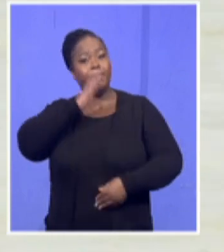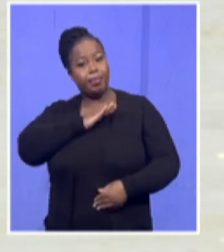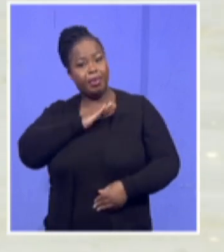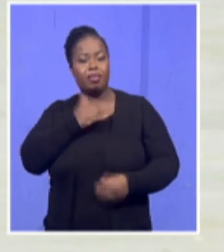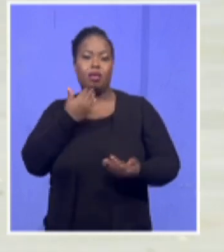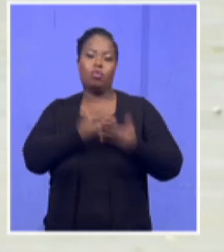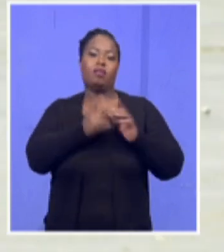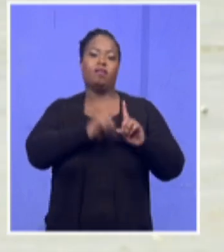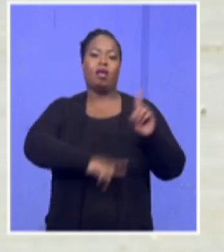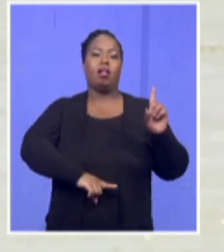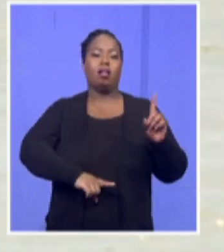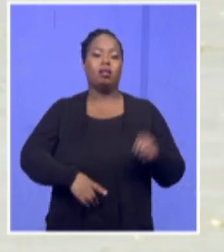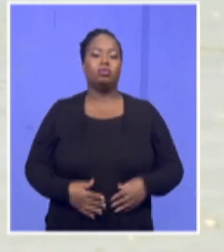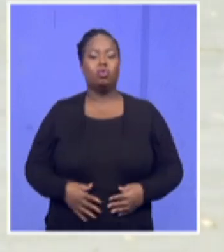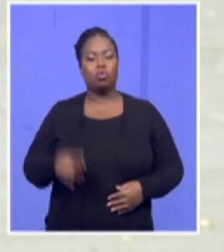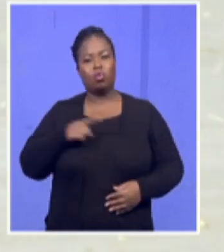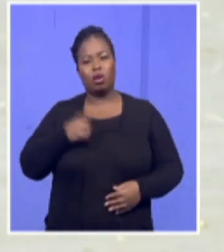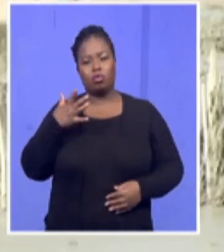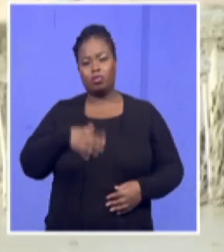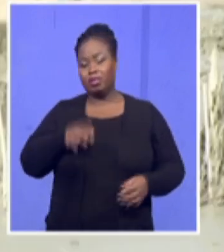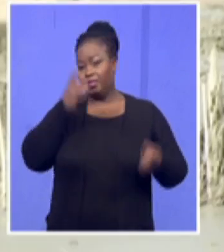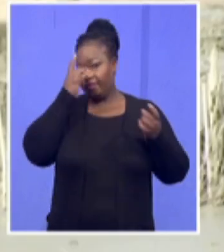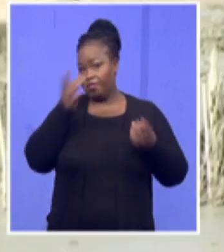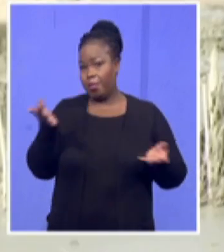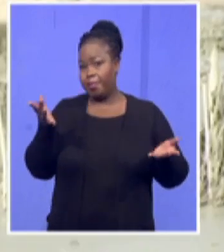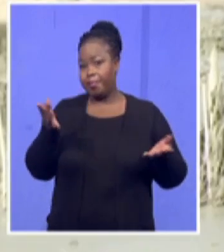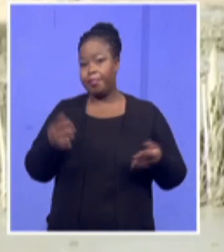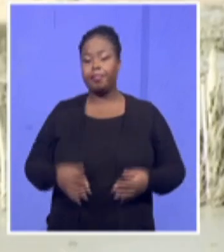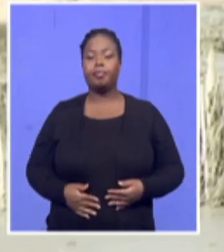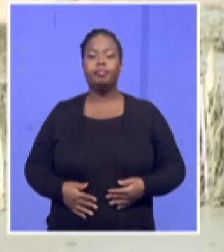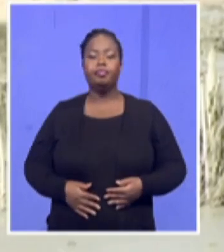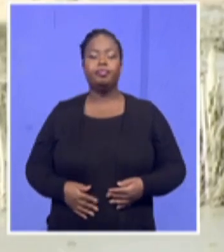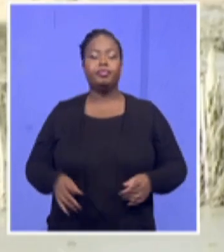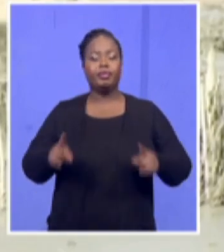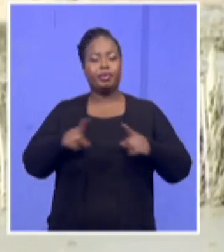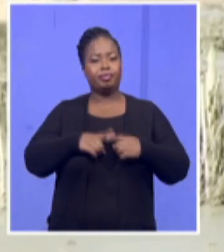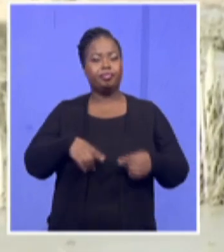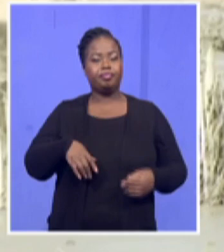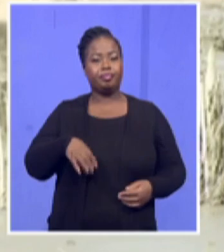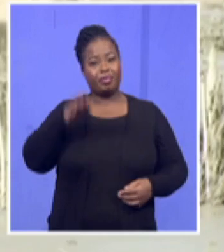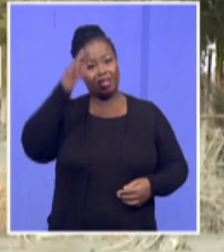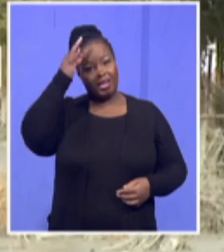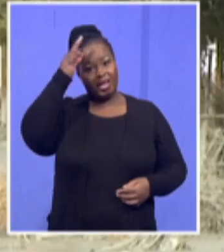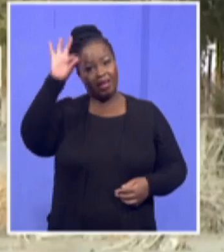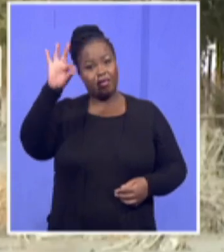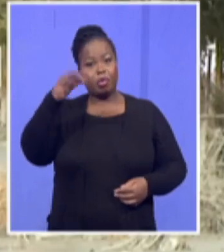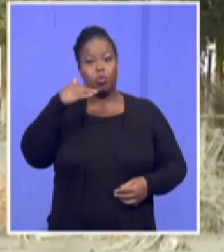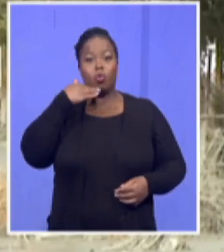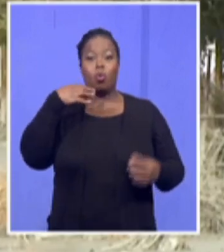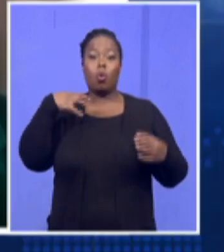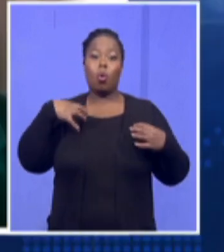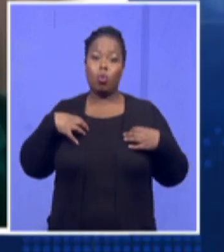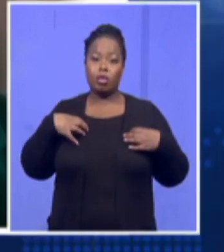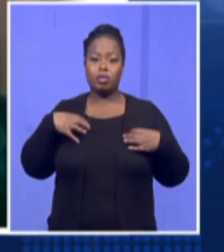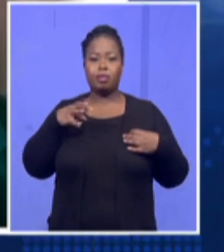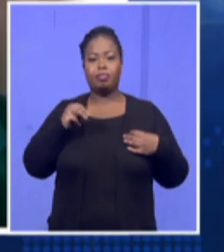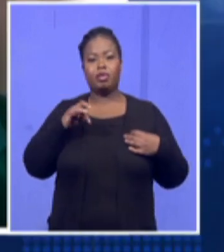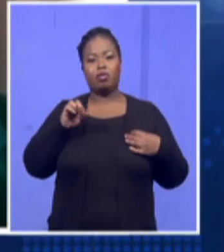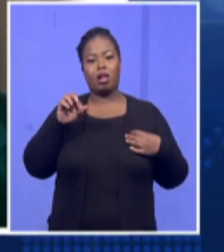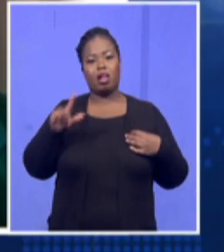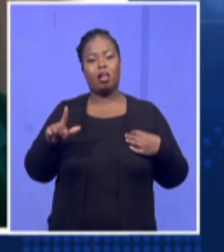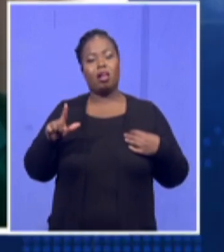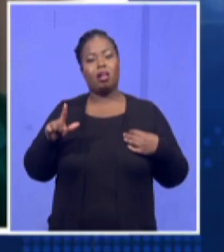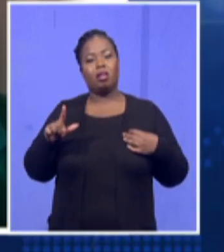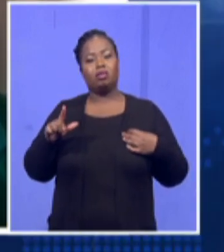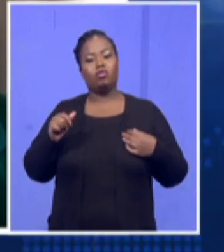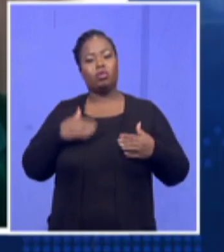the message that needs to get through to even the state as custodian then of minerals and mineral